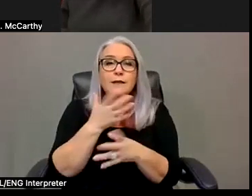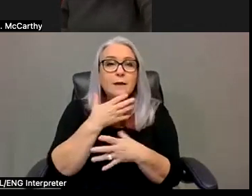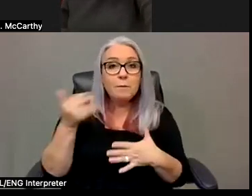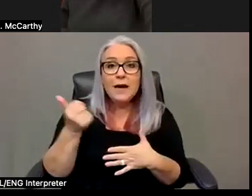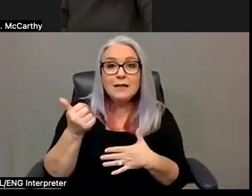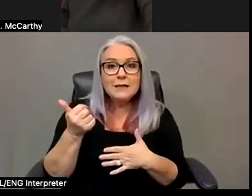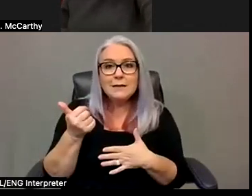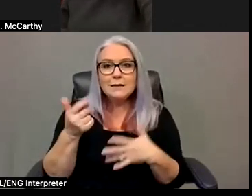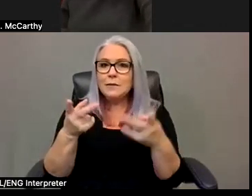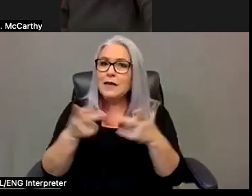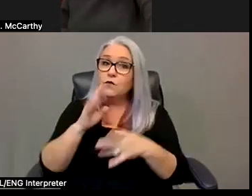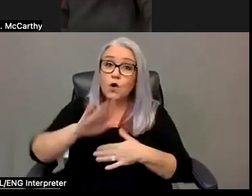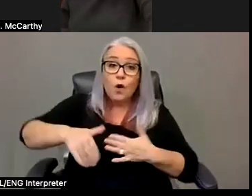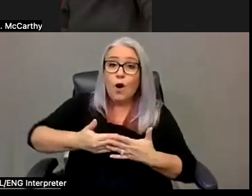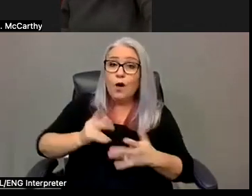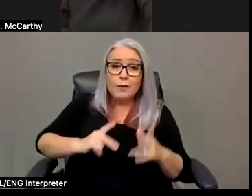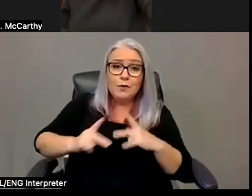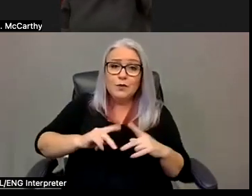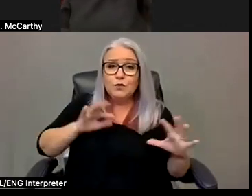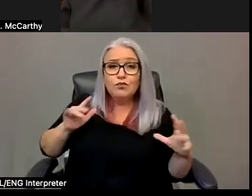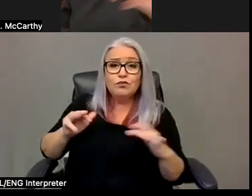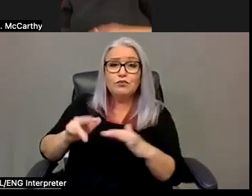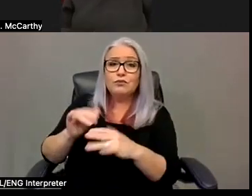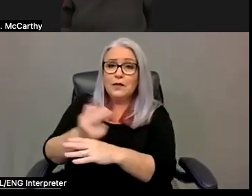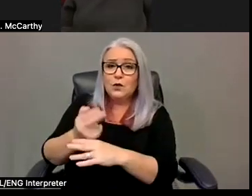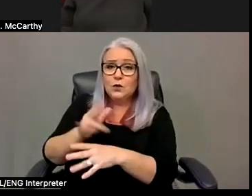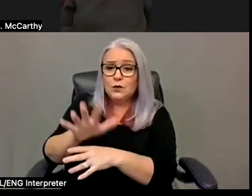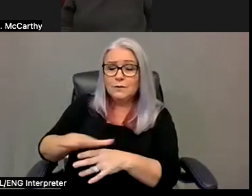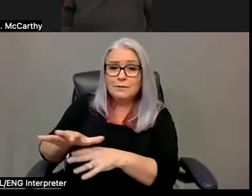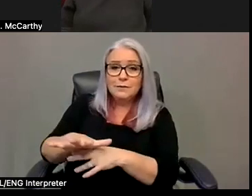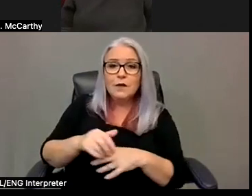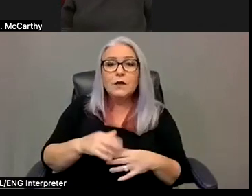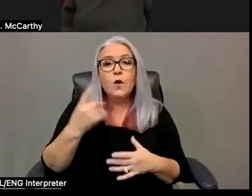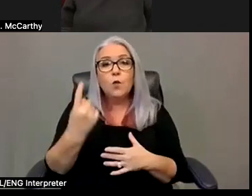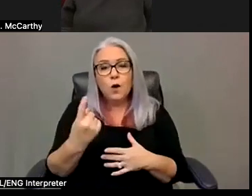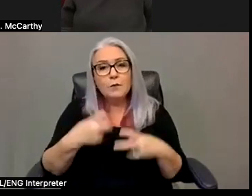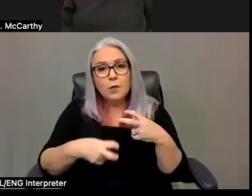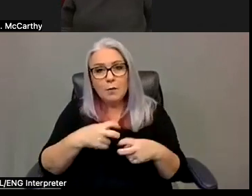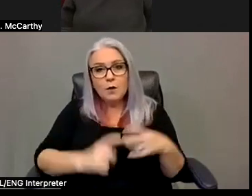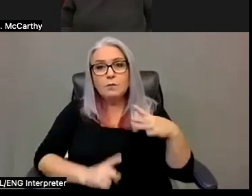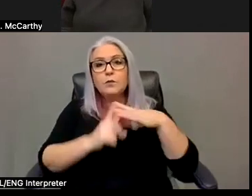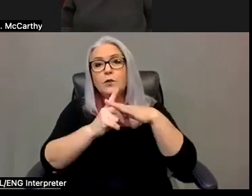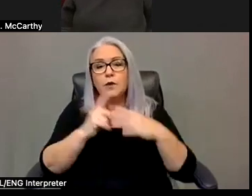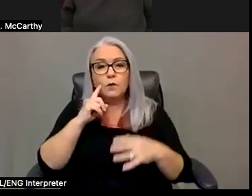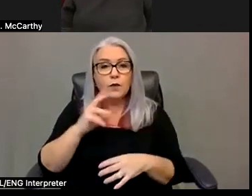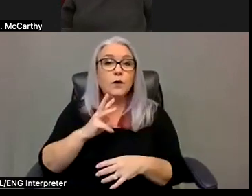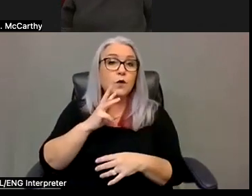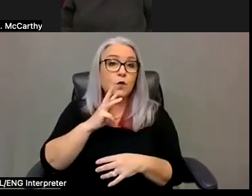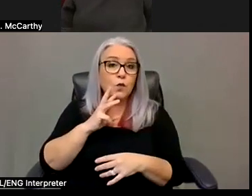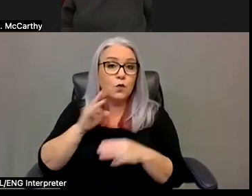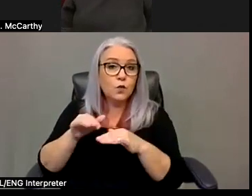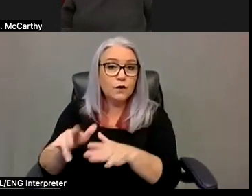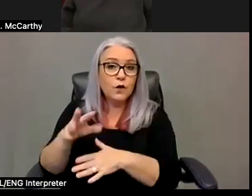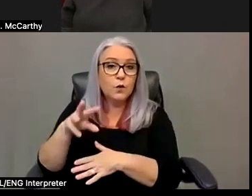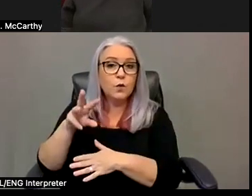for all people in Tarrytown to be able to use. Now, one of the issues that's going to come up, as was mentioned, would be the Riverwalk. The